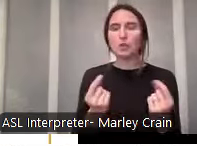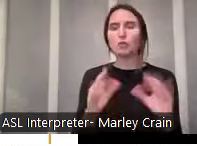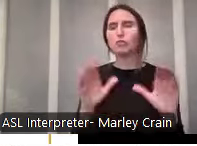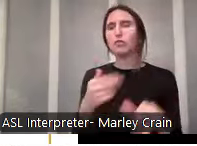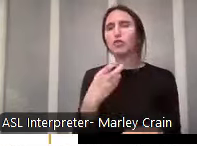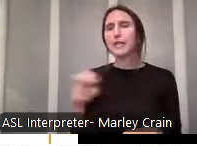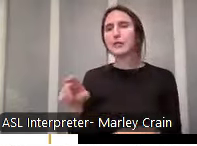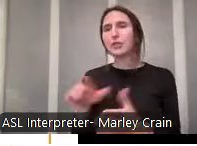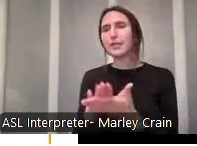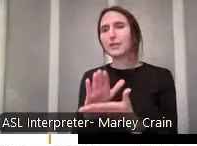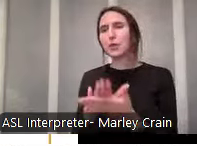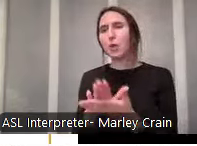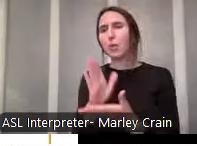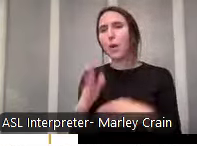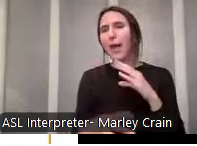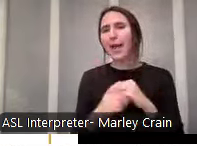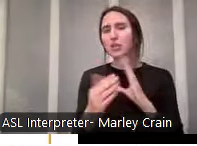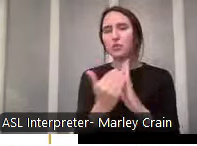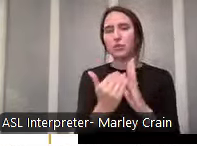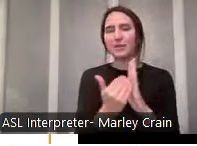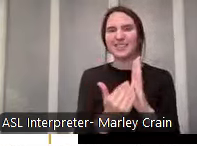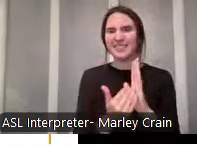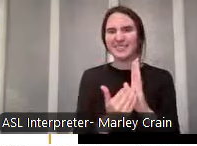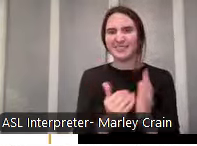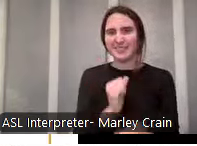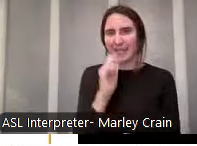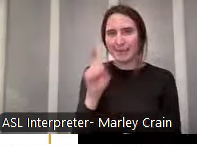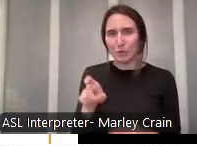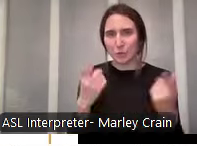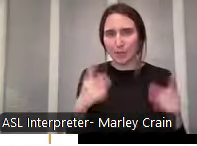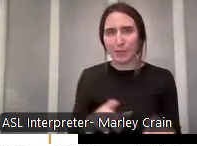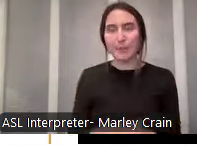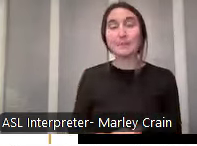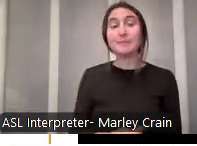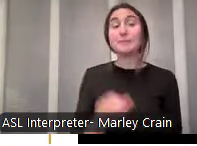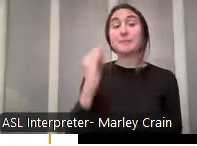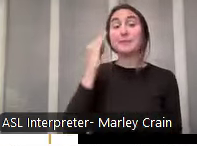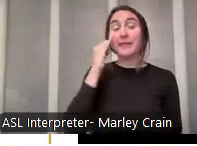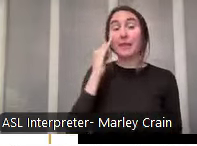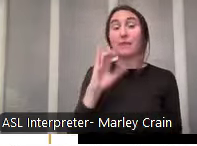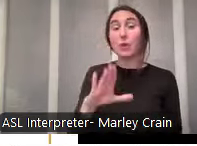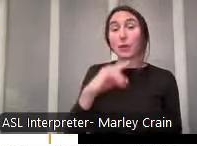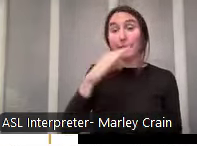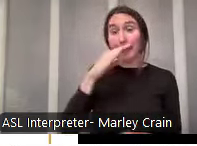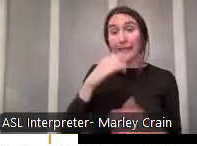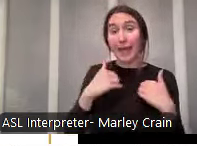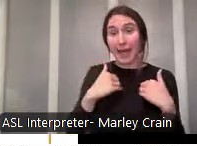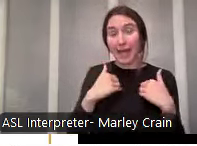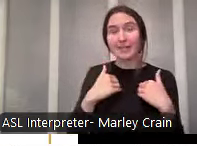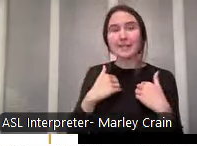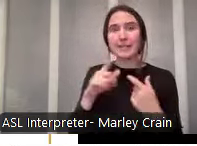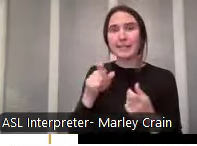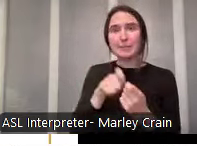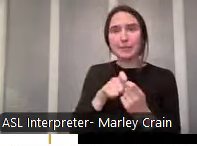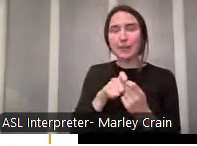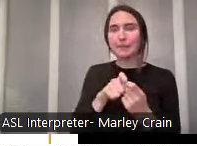they don't have a therapist, you're entitled to get a related service authorization. a voucher. And as I said, this